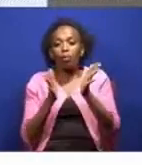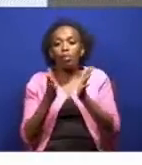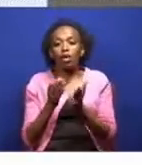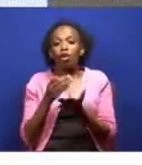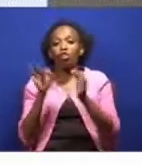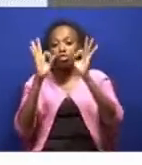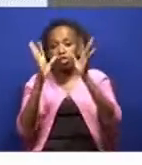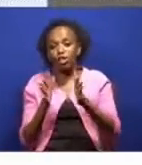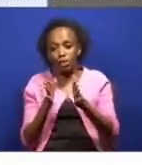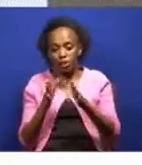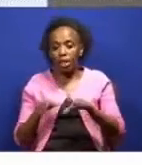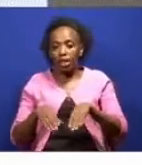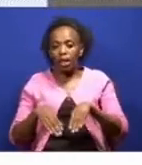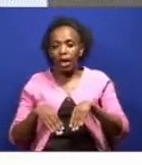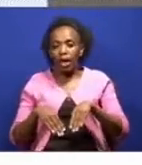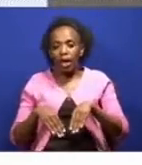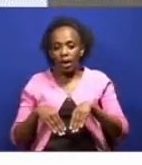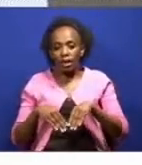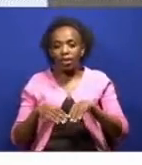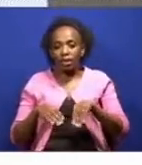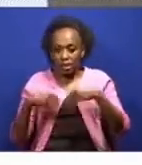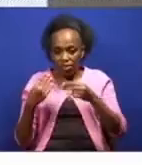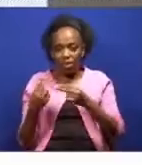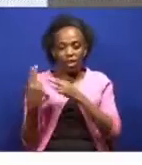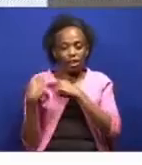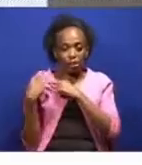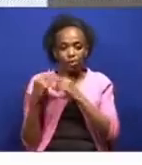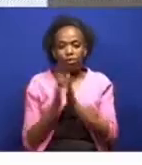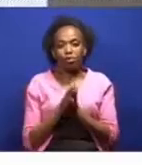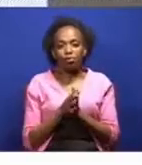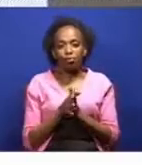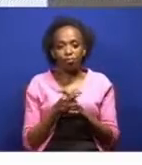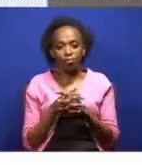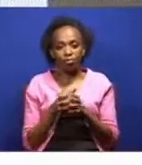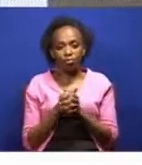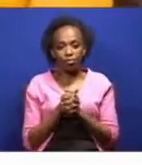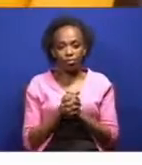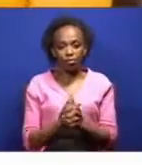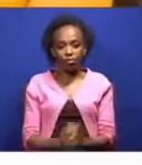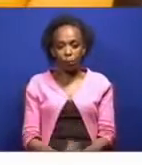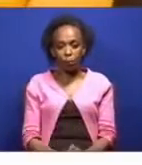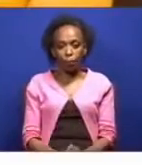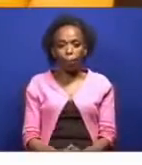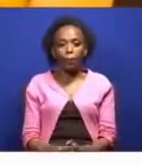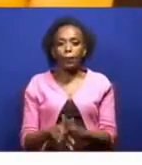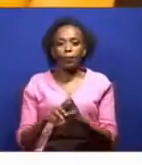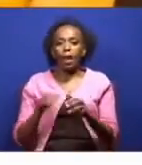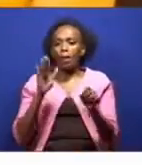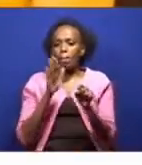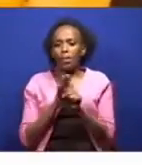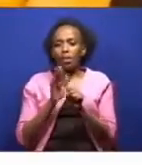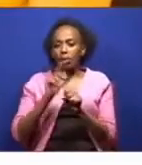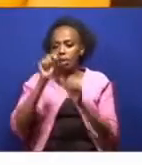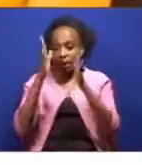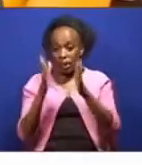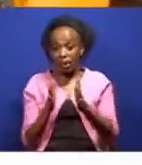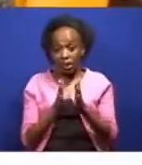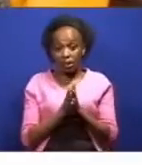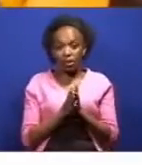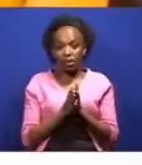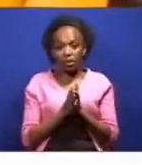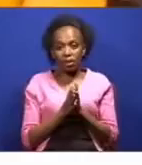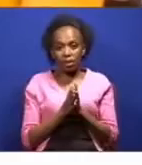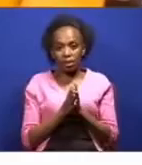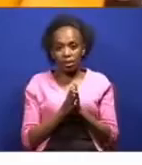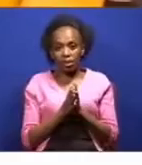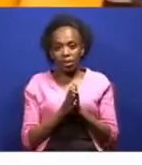with dispensing subsidies done so in a timely and efficient manner. Millions of Kenyans